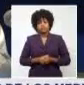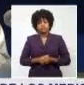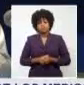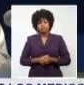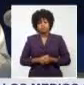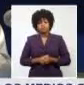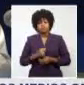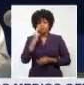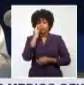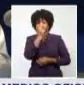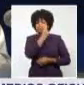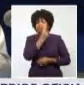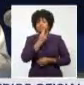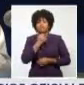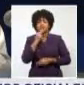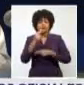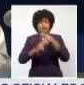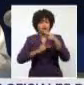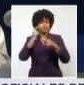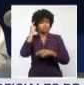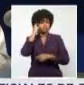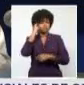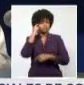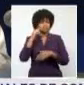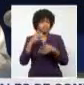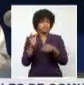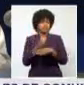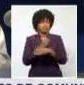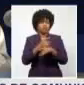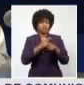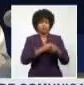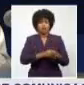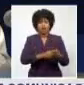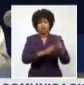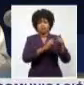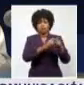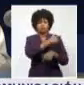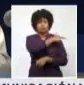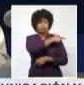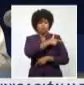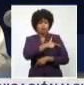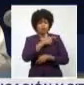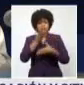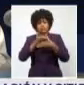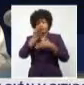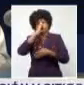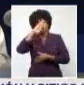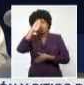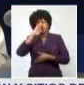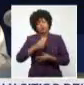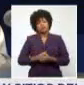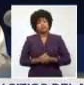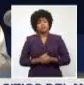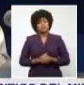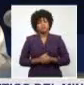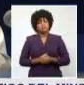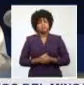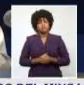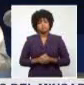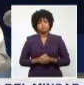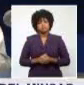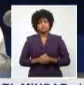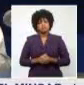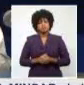the Moncada barracks in Santiago de Cuba and the Carlos Manuel de Céspedes barracks in